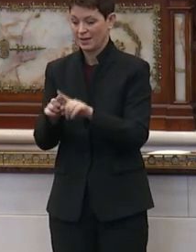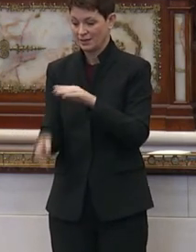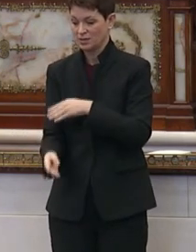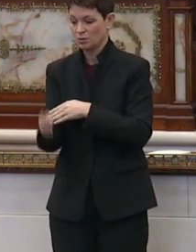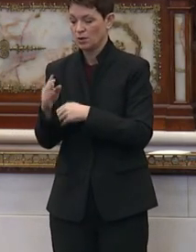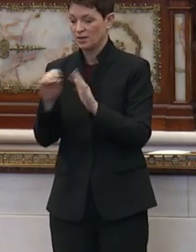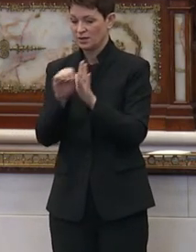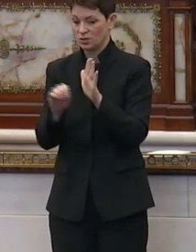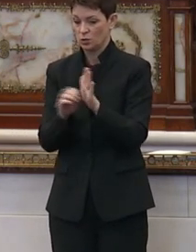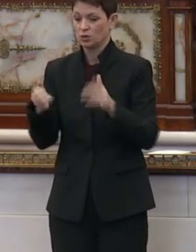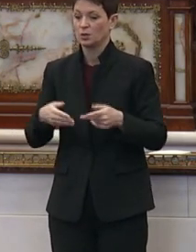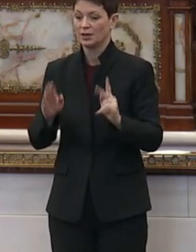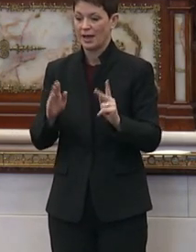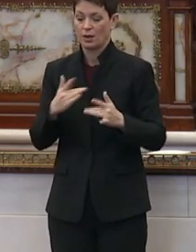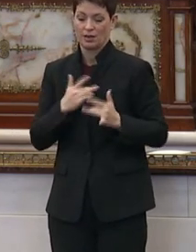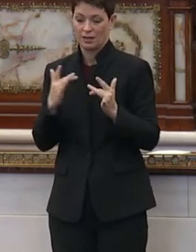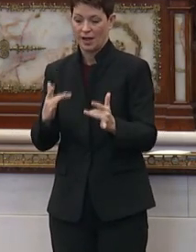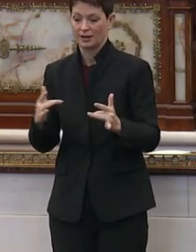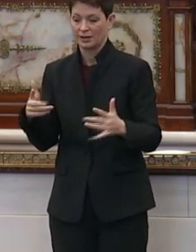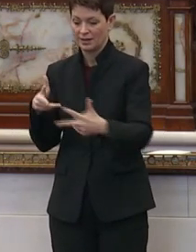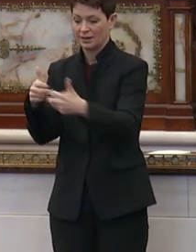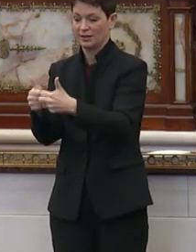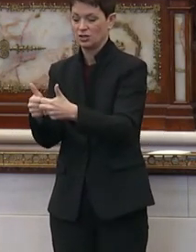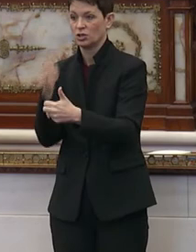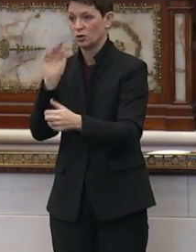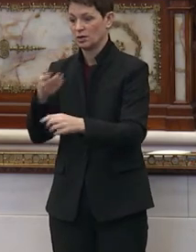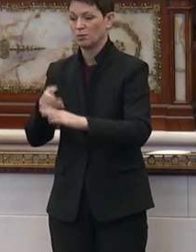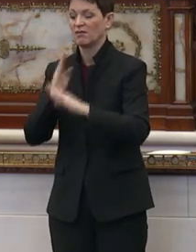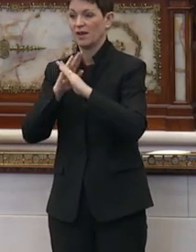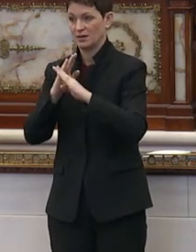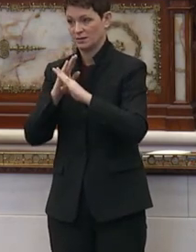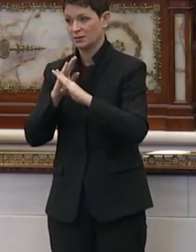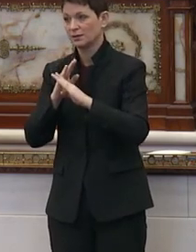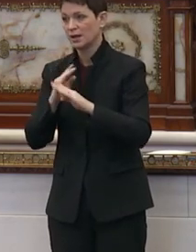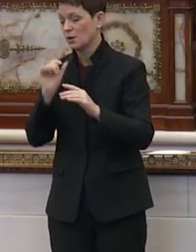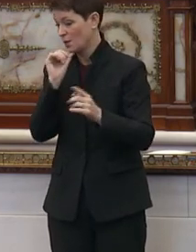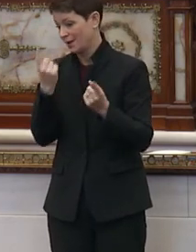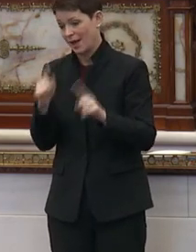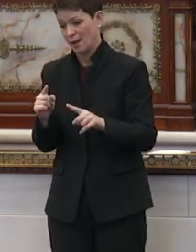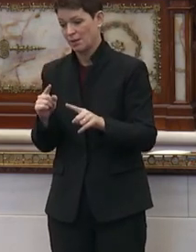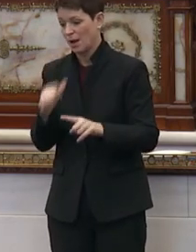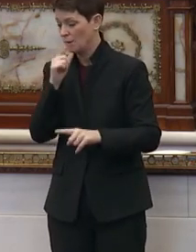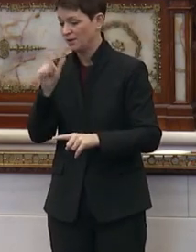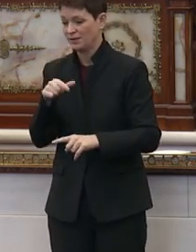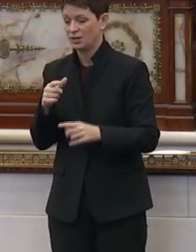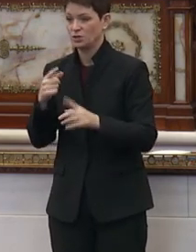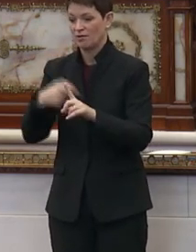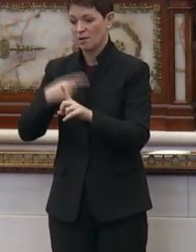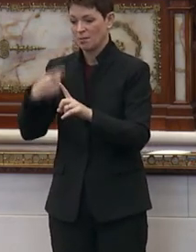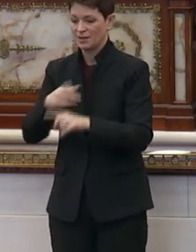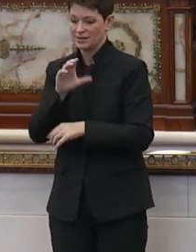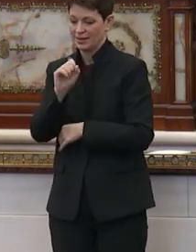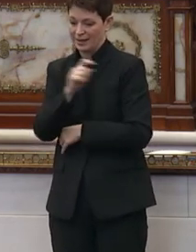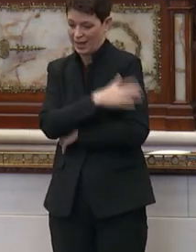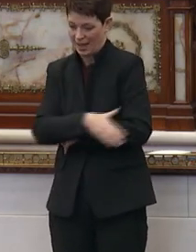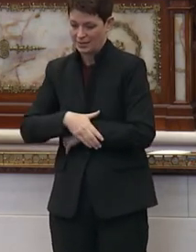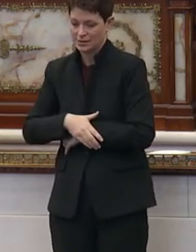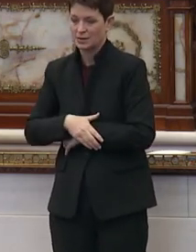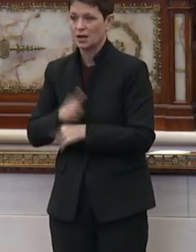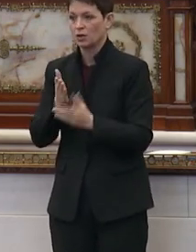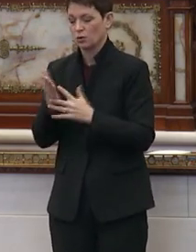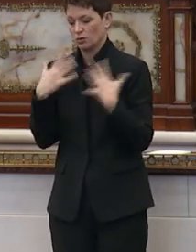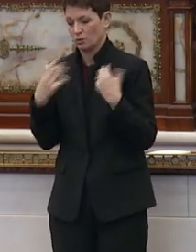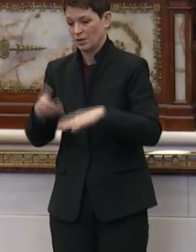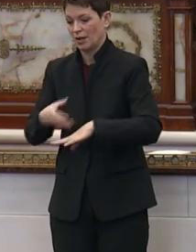ordinance will allow, it's likely that the collision would have been prevented entirely, and I would not have needed to spend months in a cast and going through